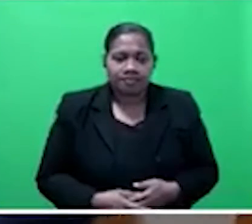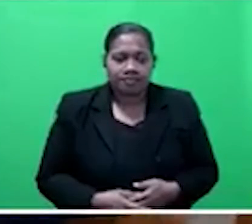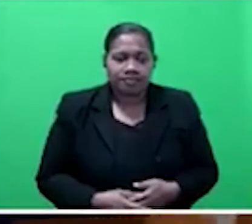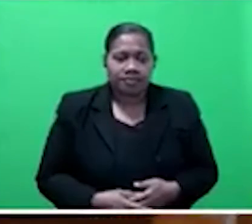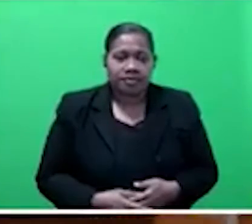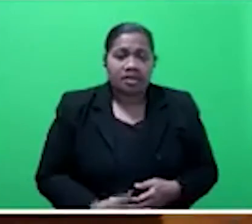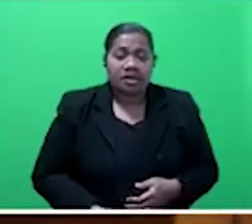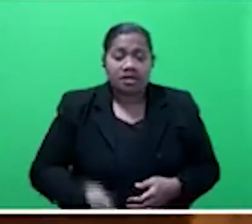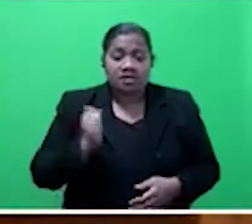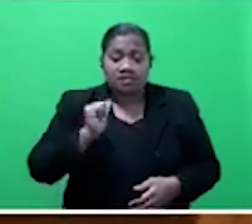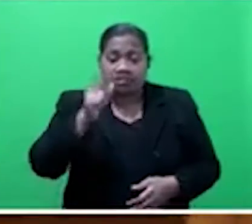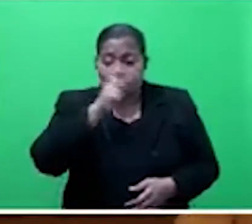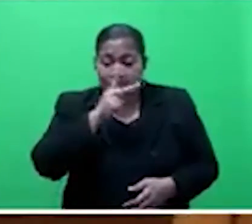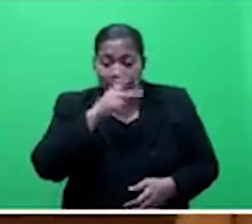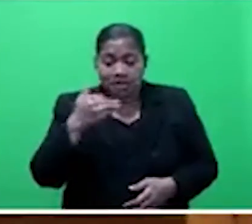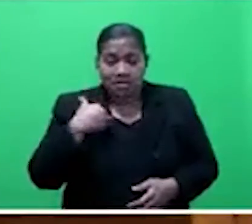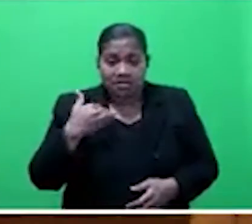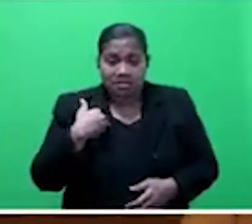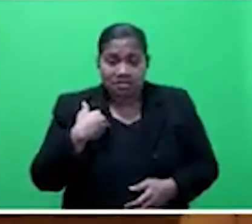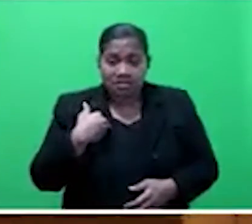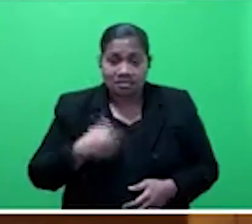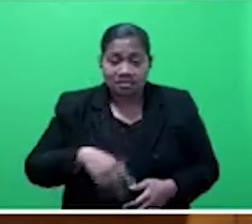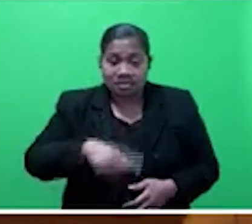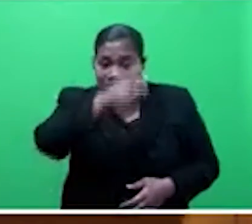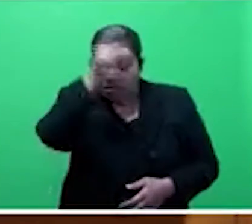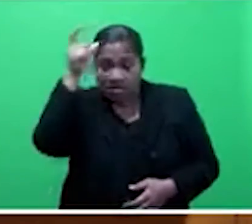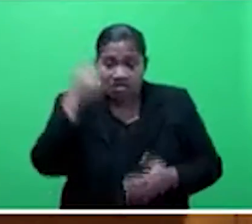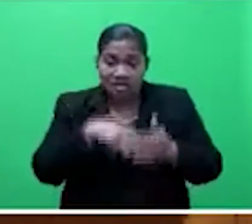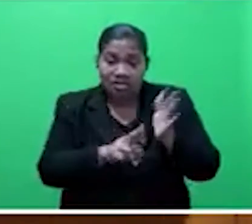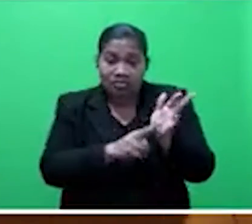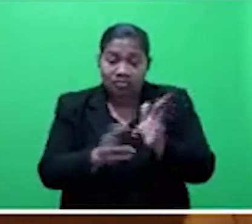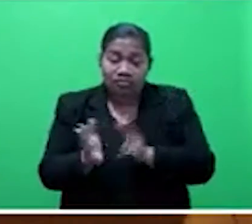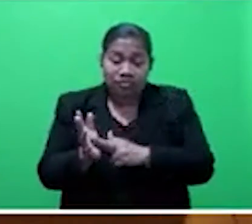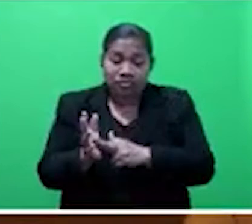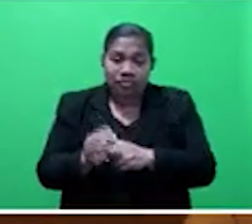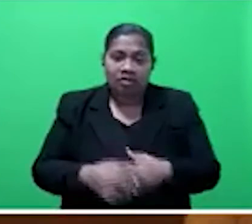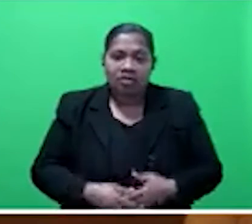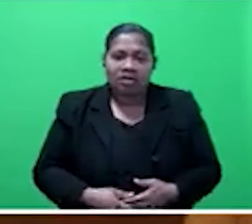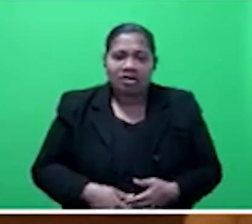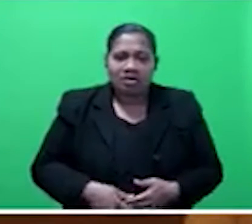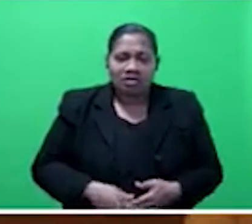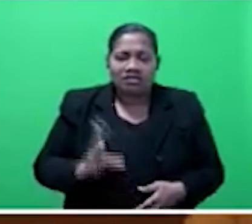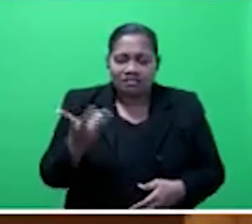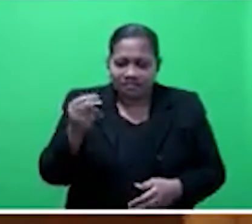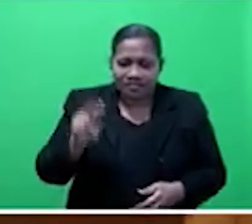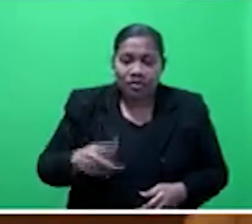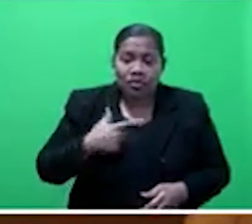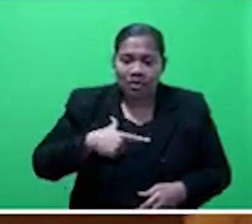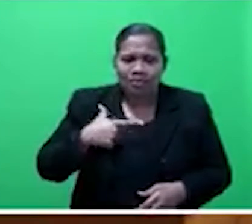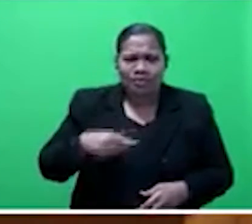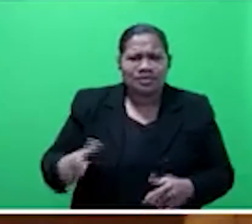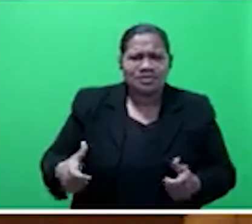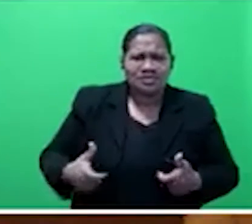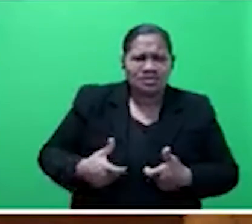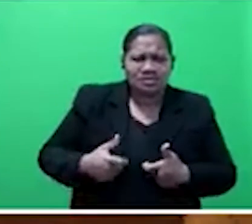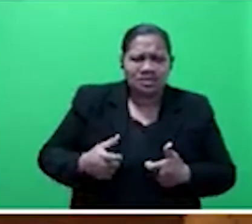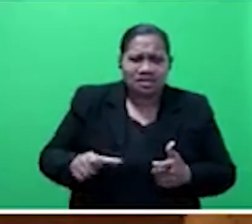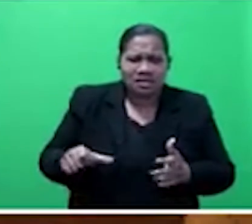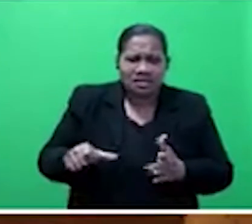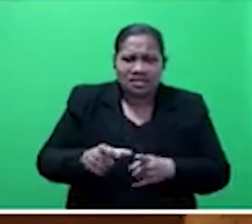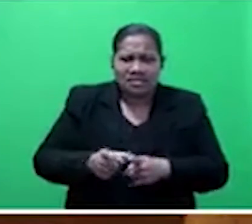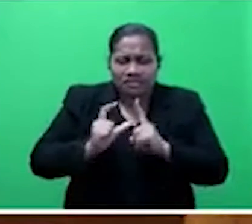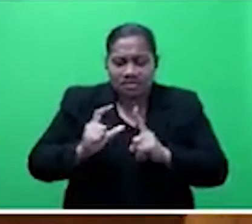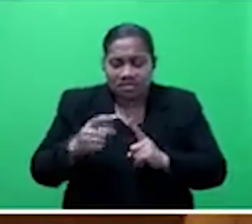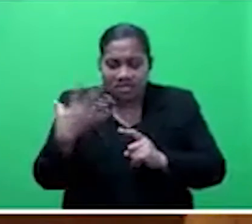care nurses in the rural areas is highly commendable, considering the difficulties that they often face to reach out to Fijians